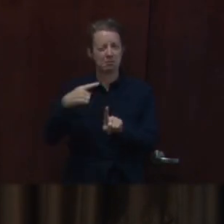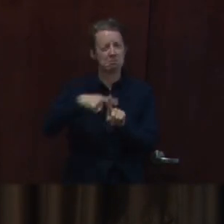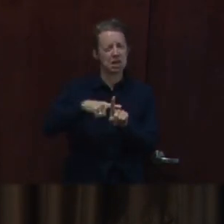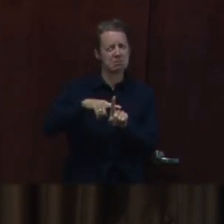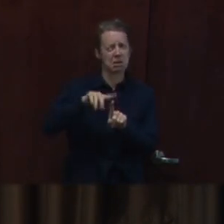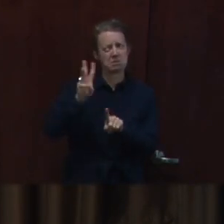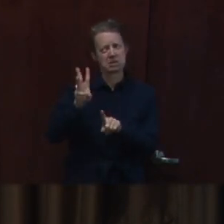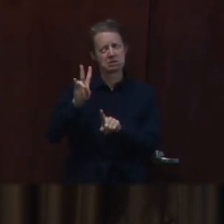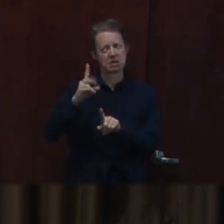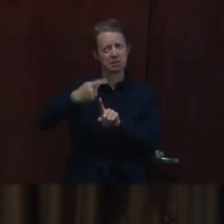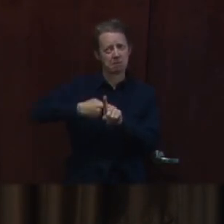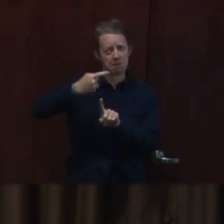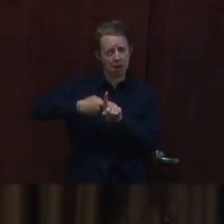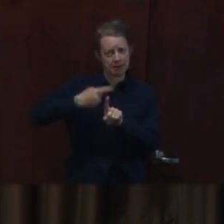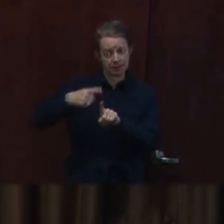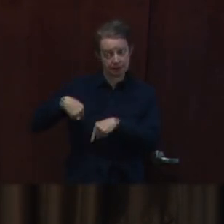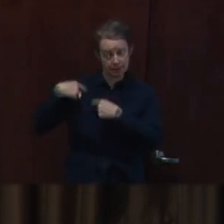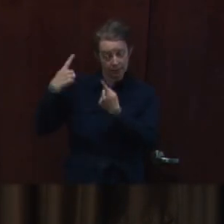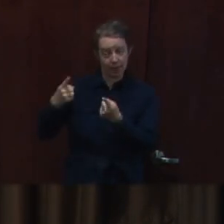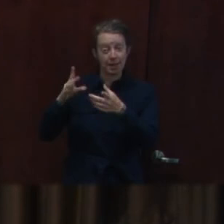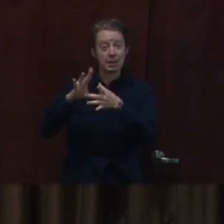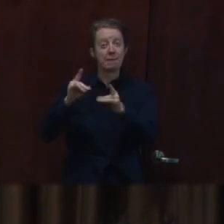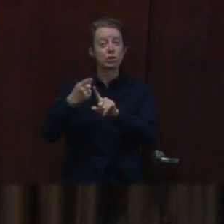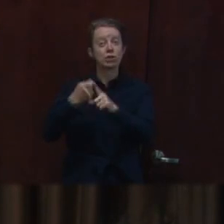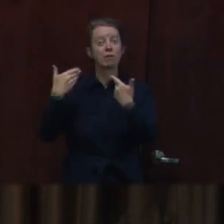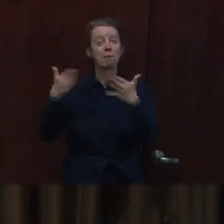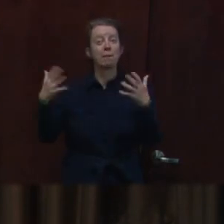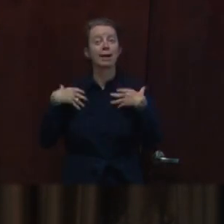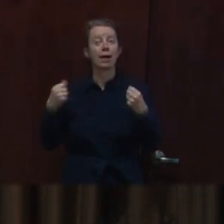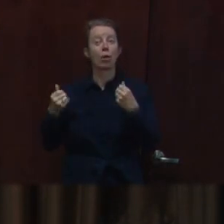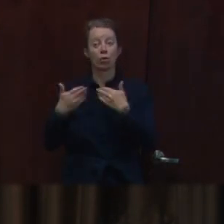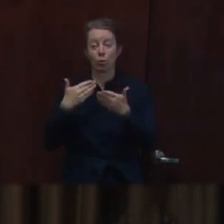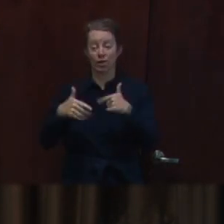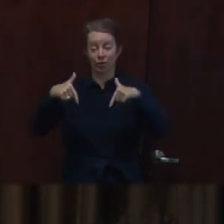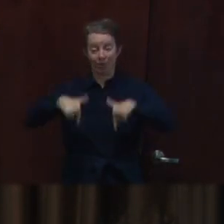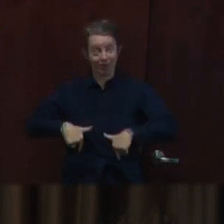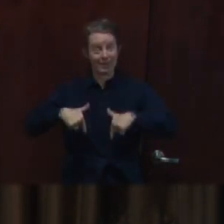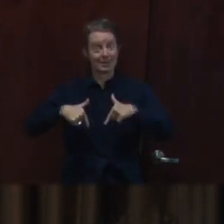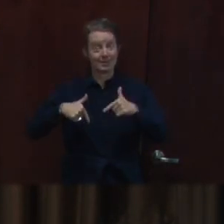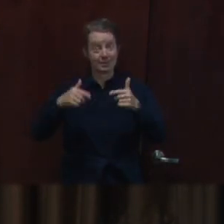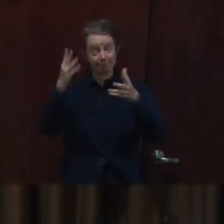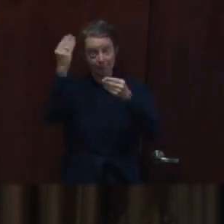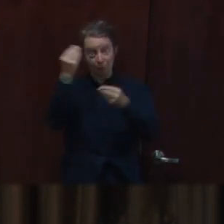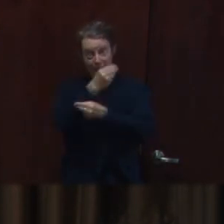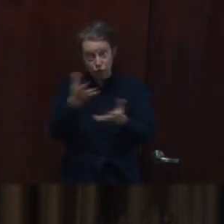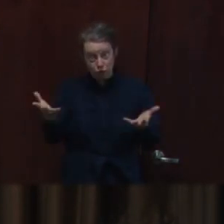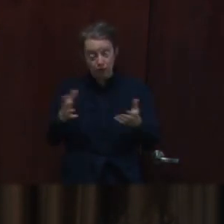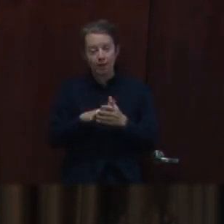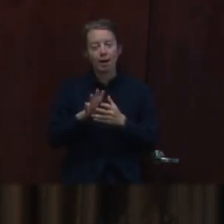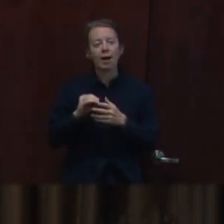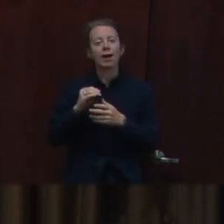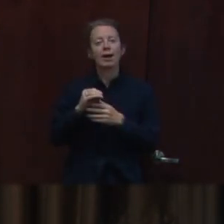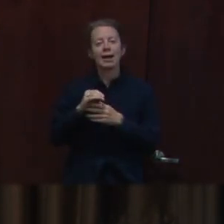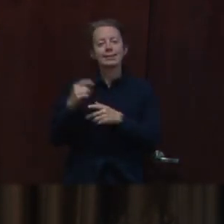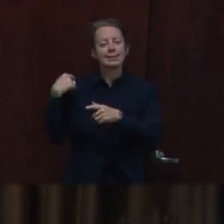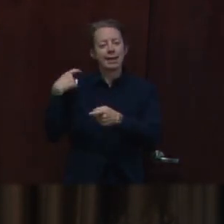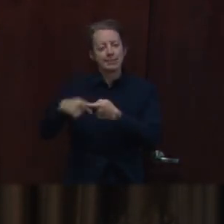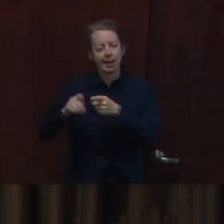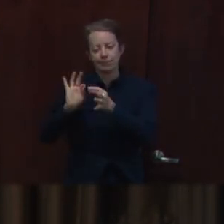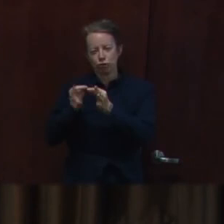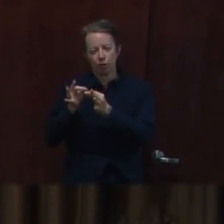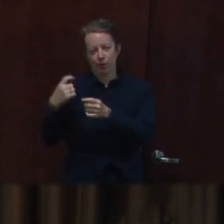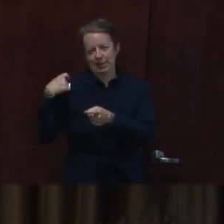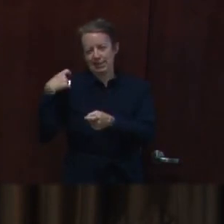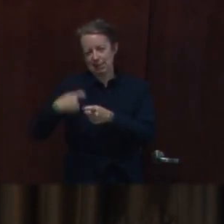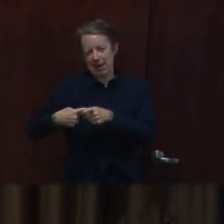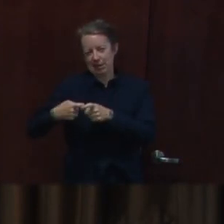now, every messaging coming from public health, whether it's at our community briefings or this briefing right now, is being live cast in Spanish on our Facebook